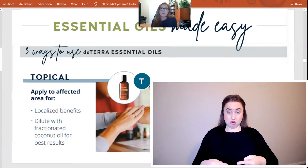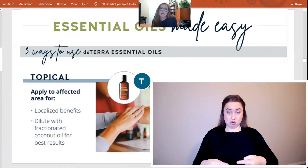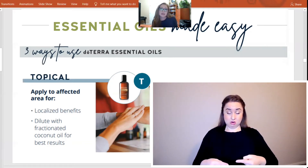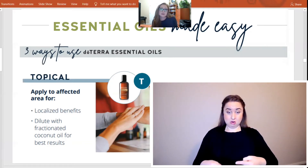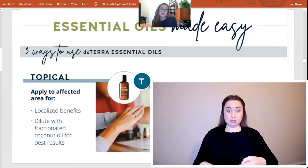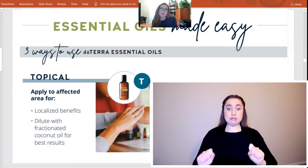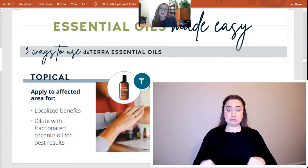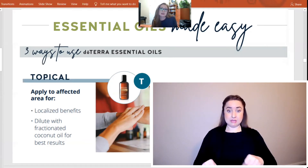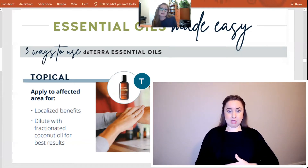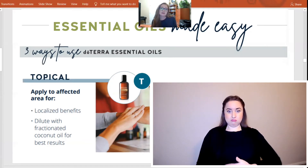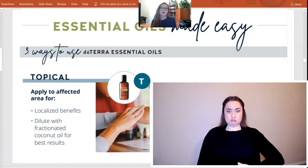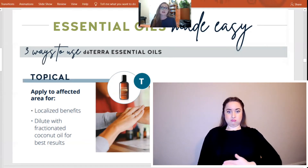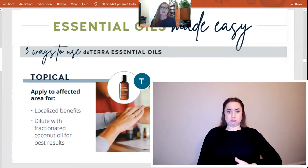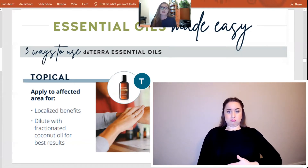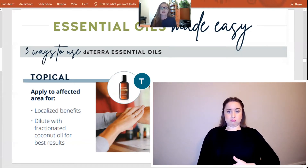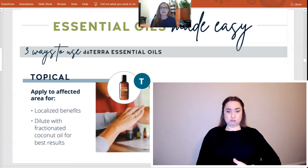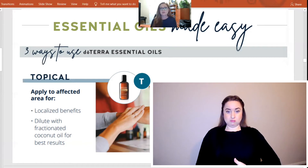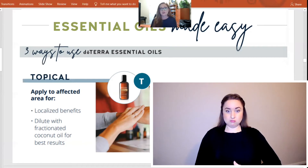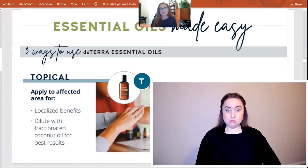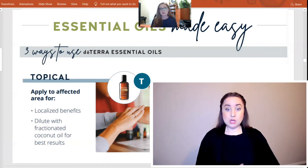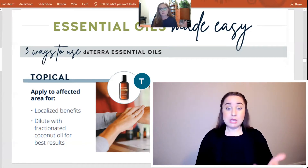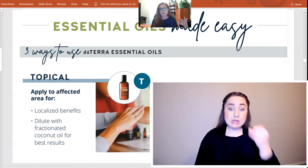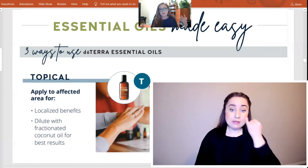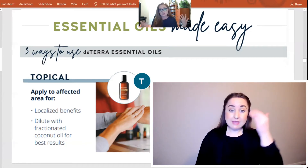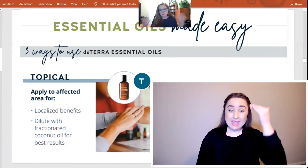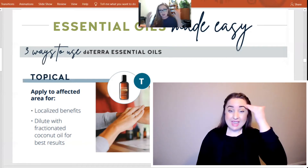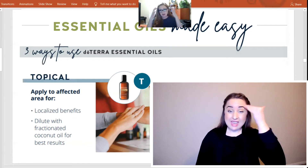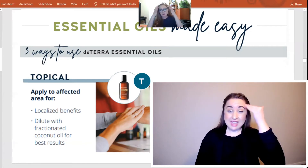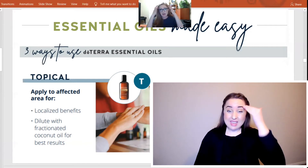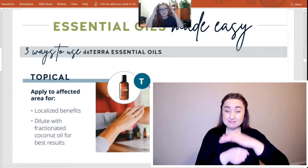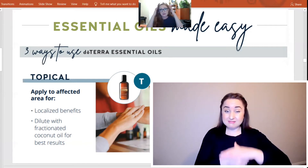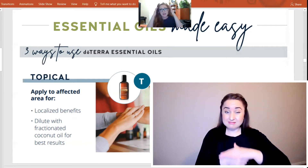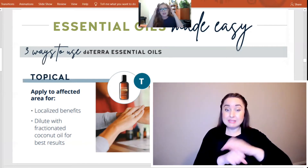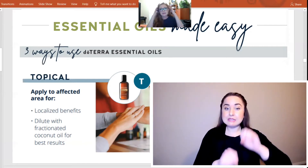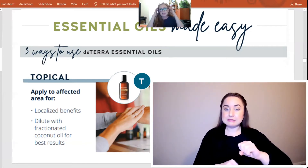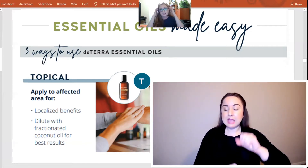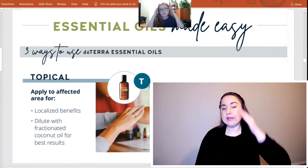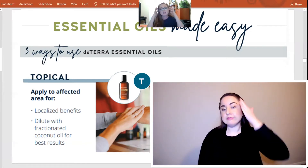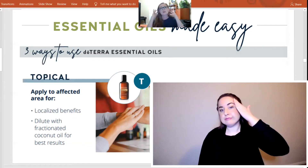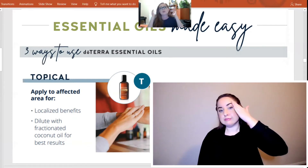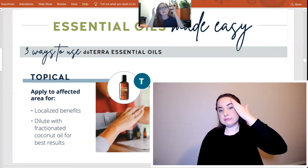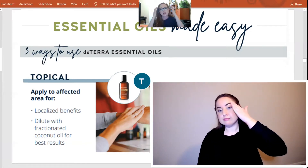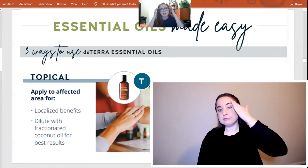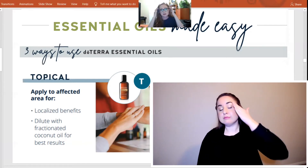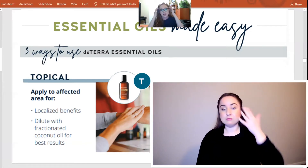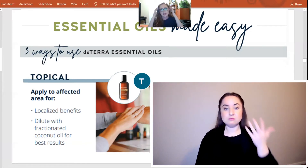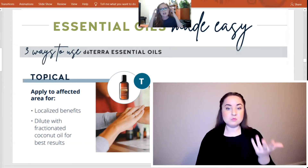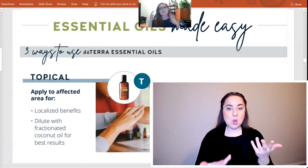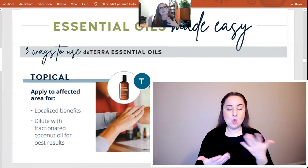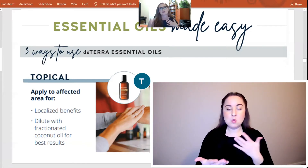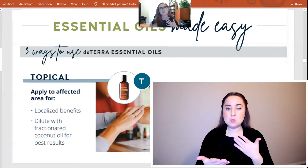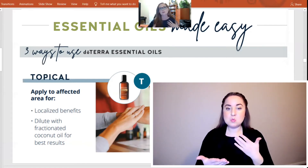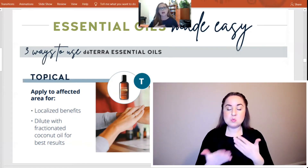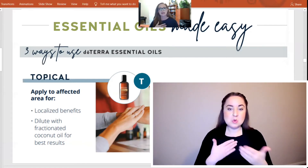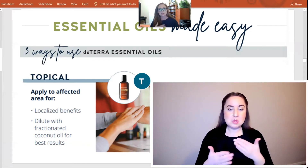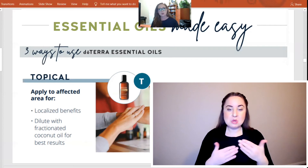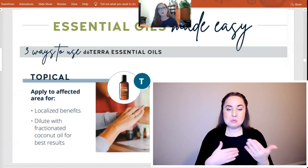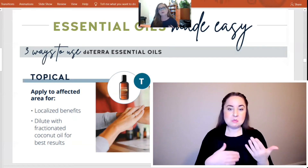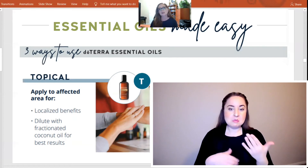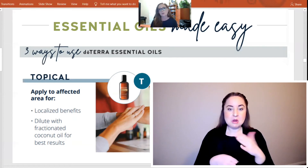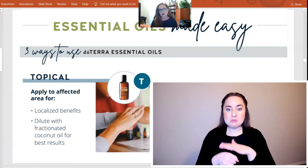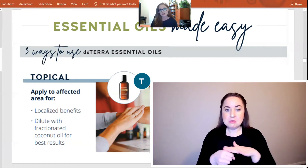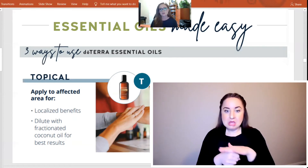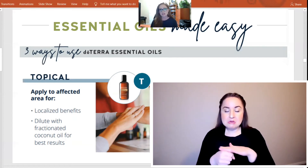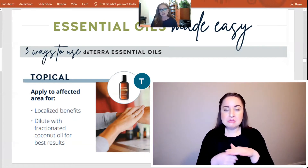you would apply to your stomach. If you, if you are having head tension, you would apply to your head. So you apply it